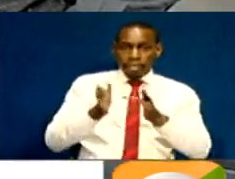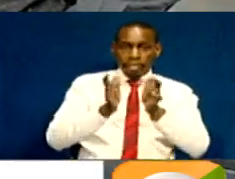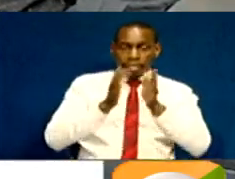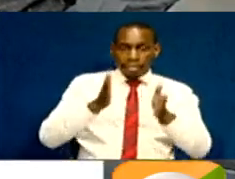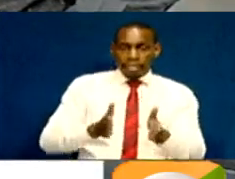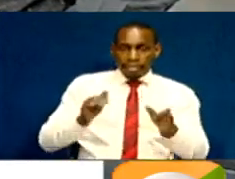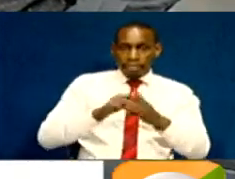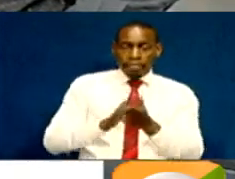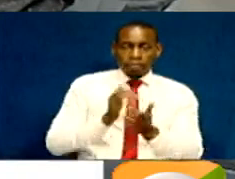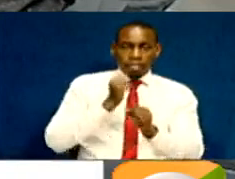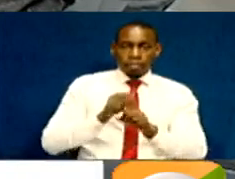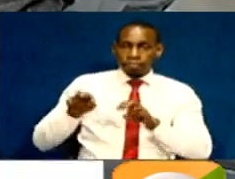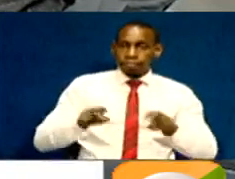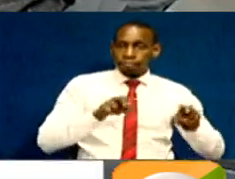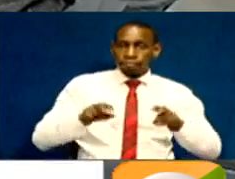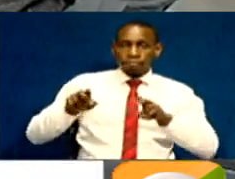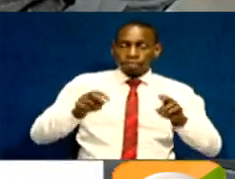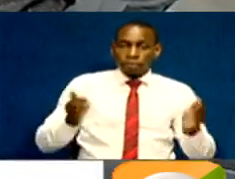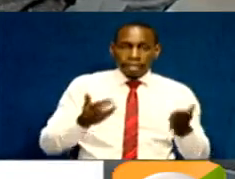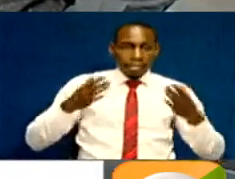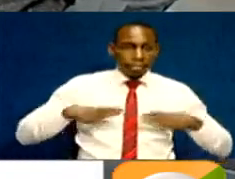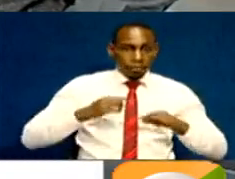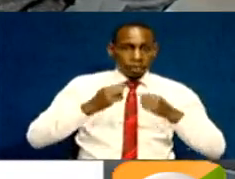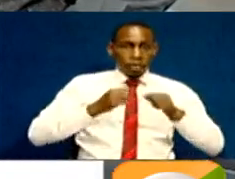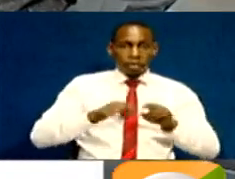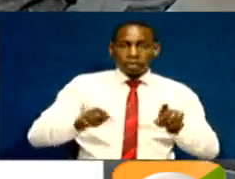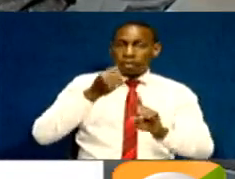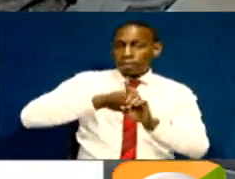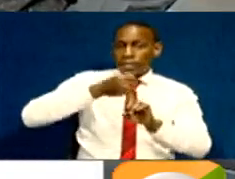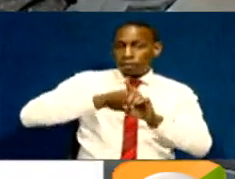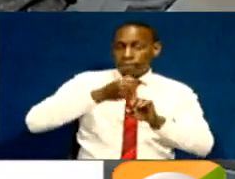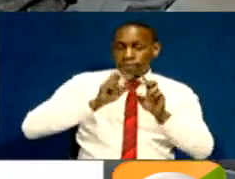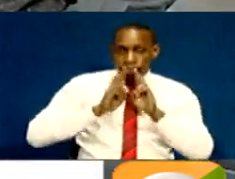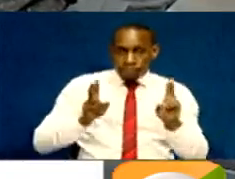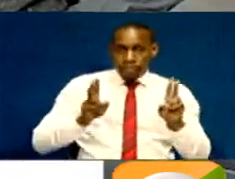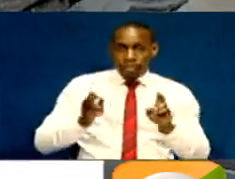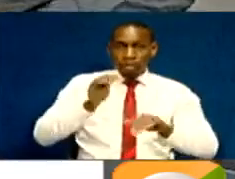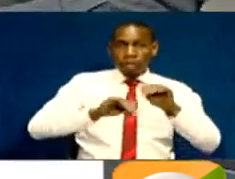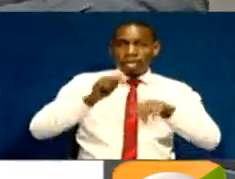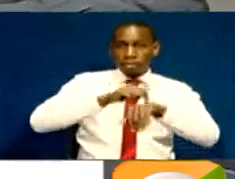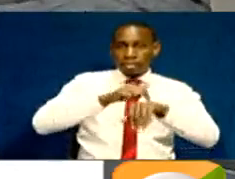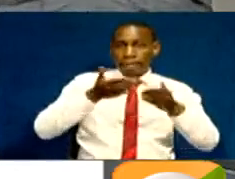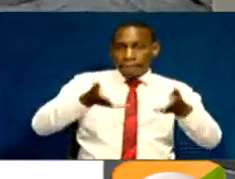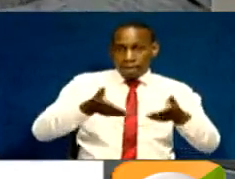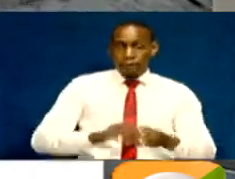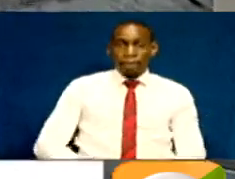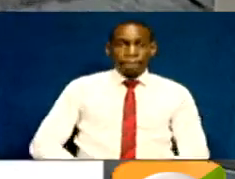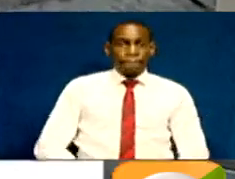faithful staged a walk urging Kenyans to maintain and promote peace in this election period.